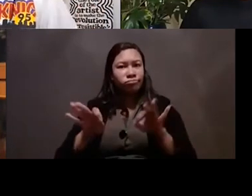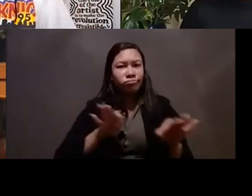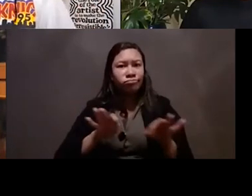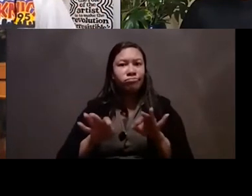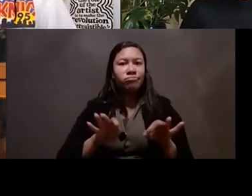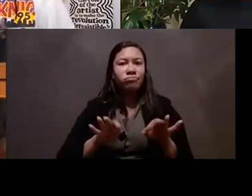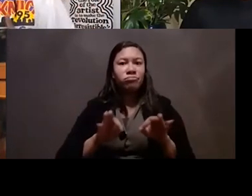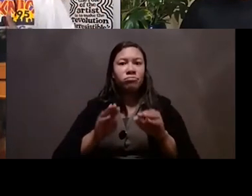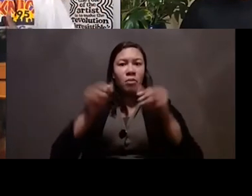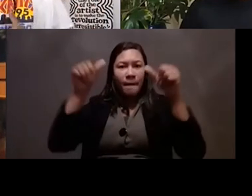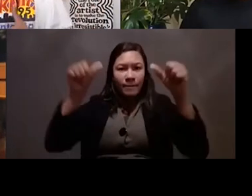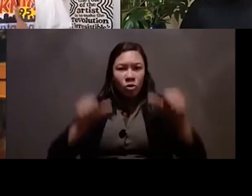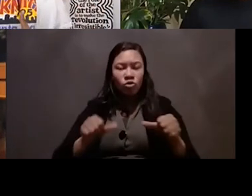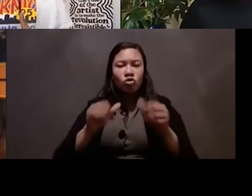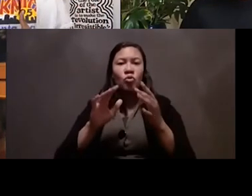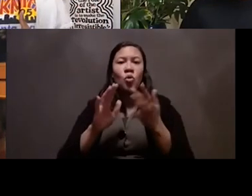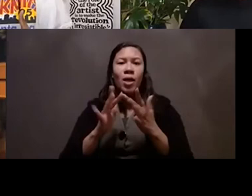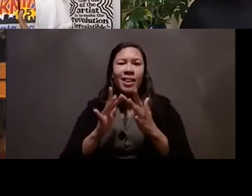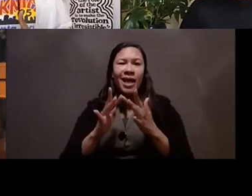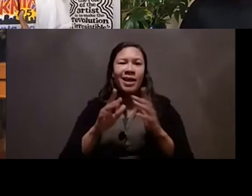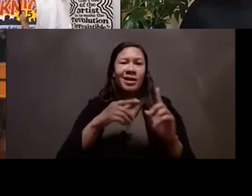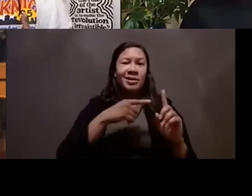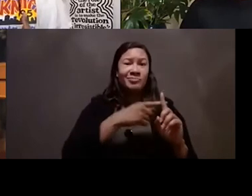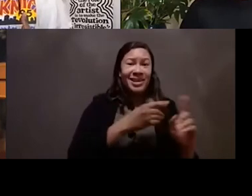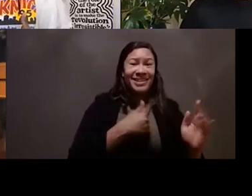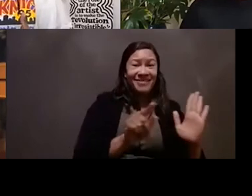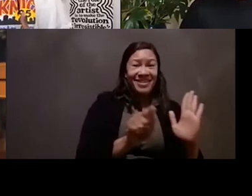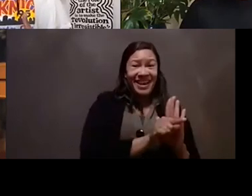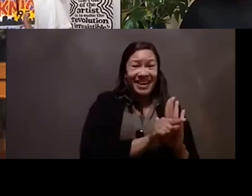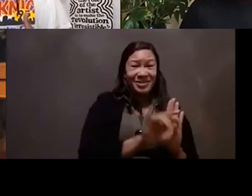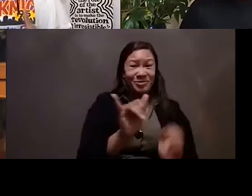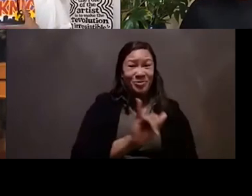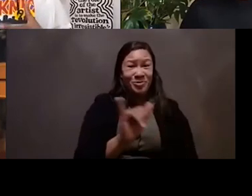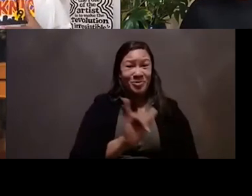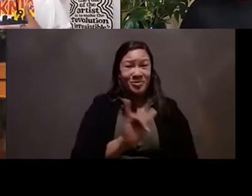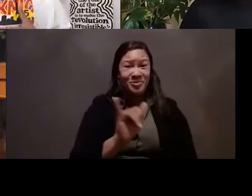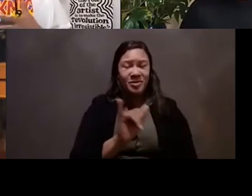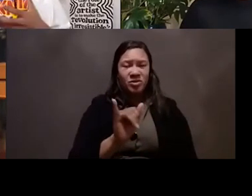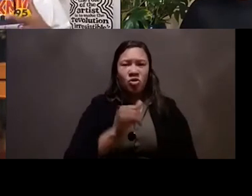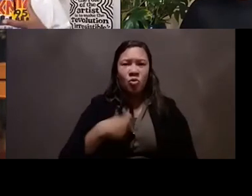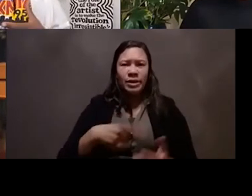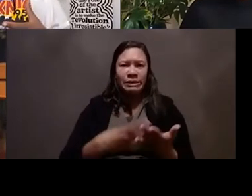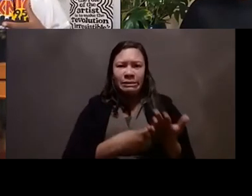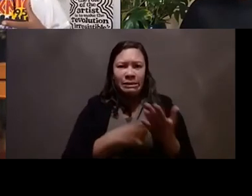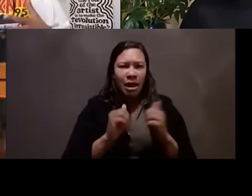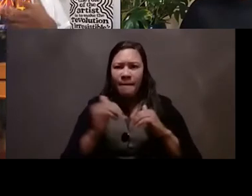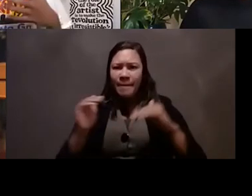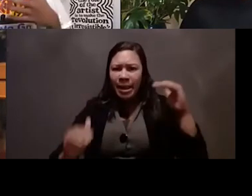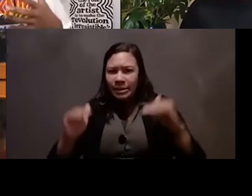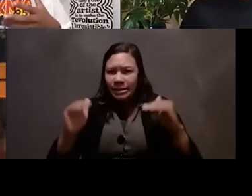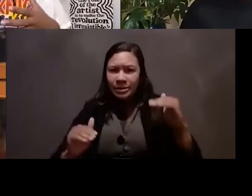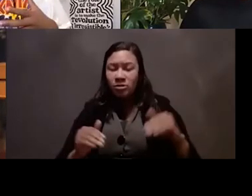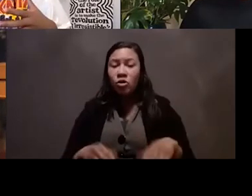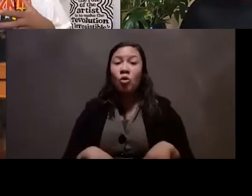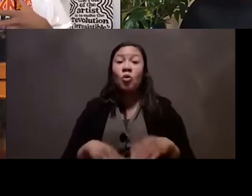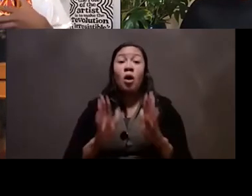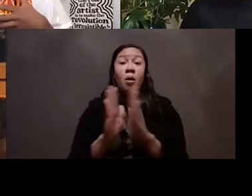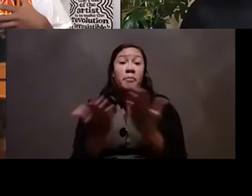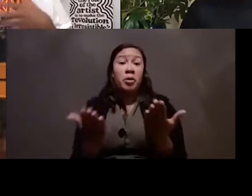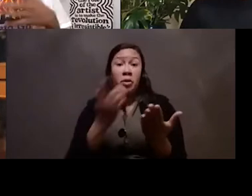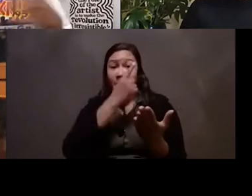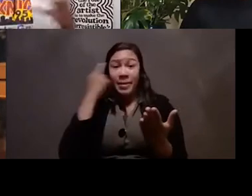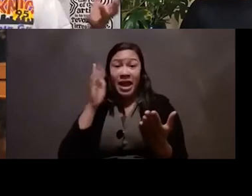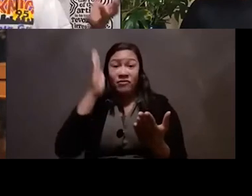also the negative sides of it and the negative connotations of it. And throughout Black Futures, there are many instances where there